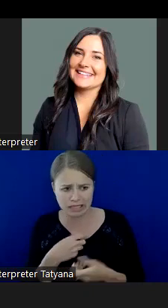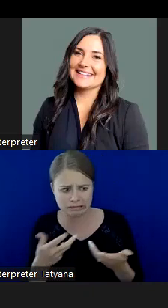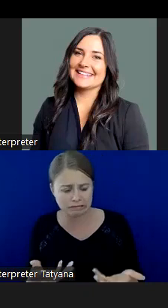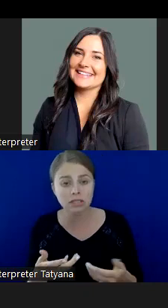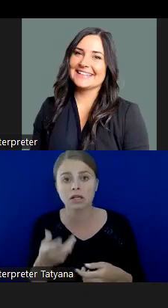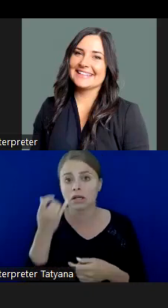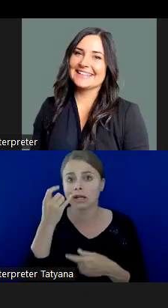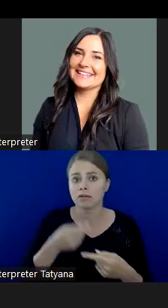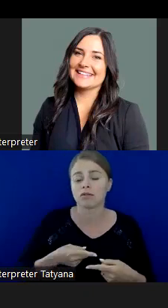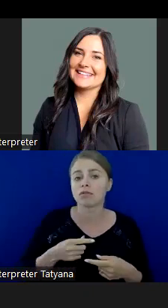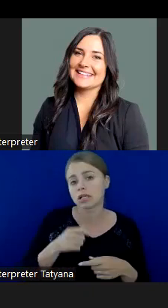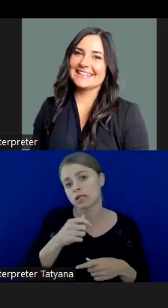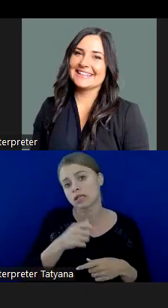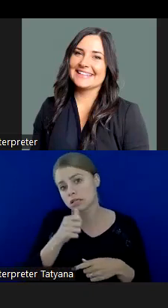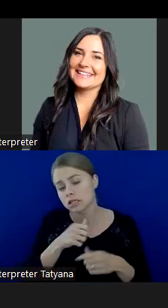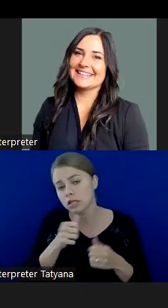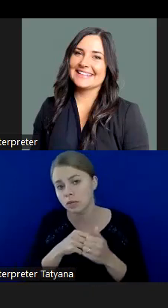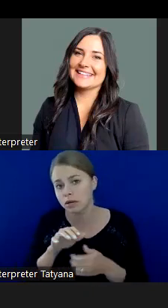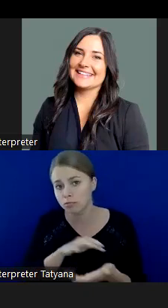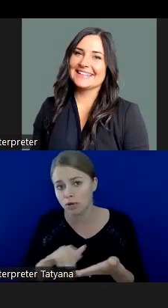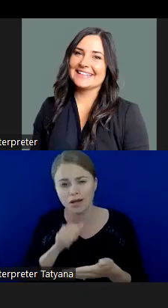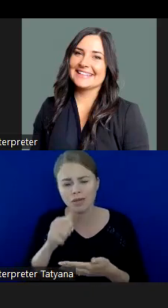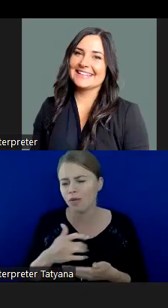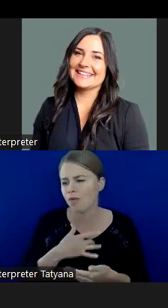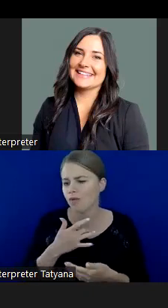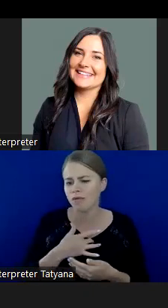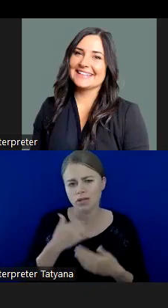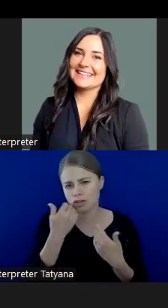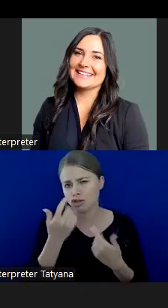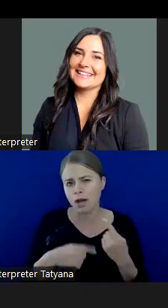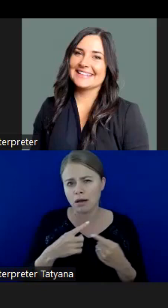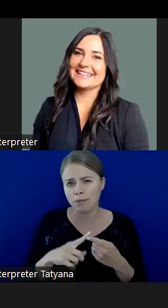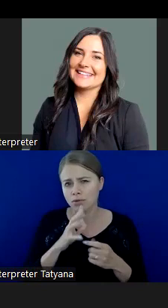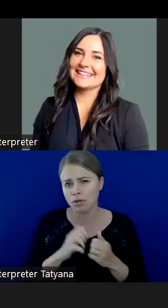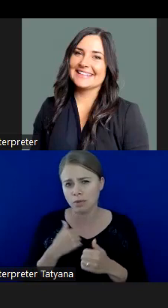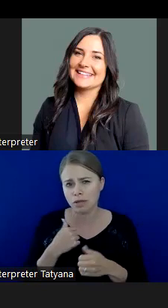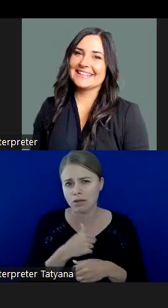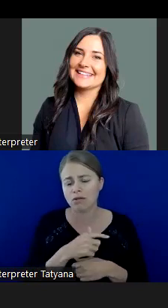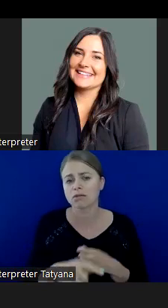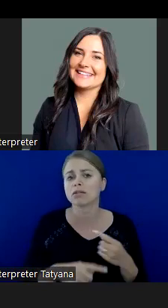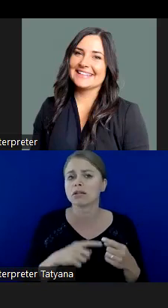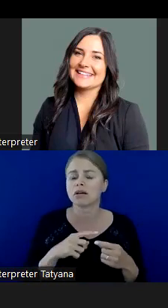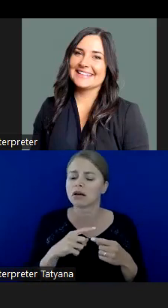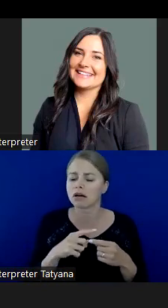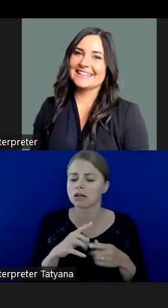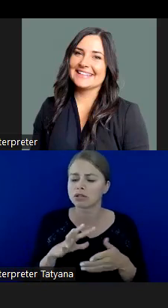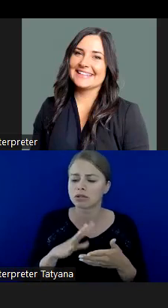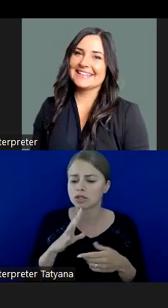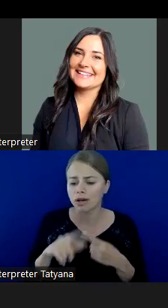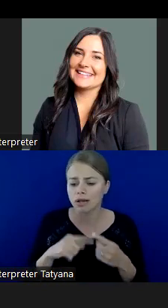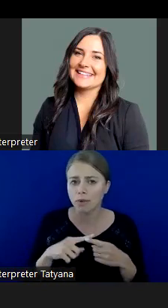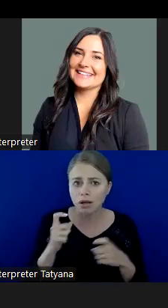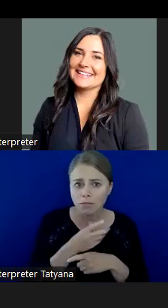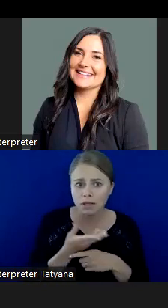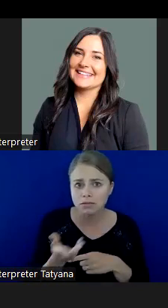you are dealing with Braille, please do not feel shy about talking to us, especially when it comes to things like the complex stuff,